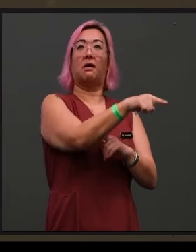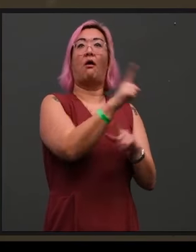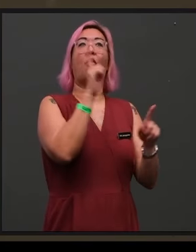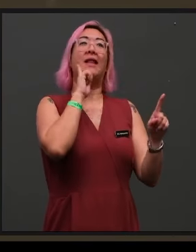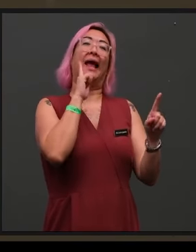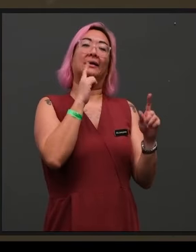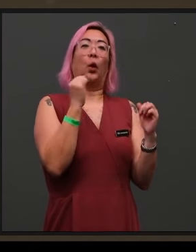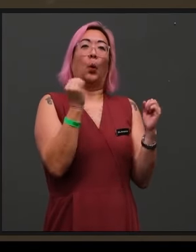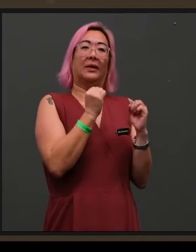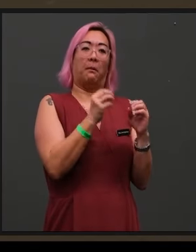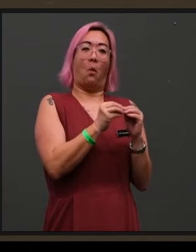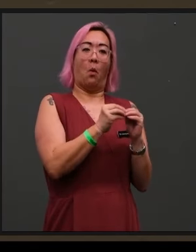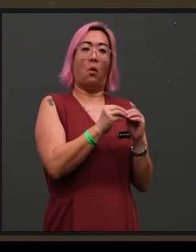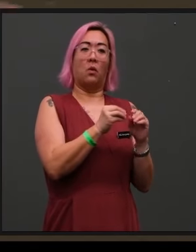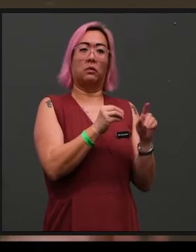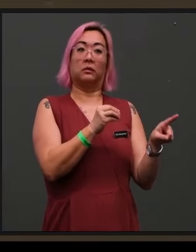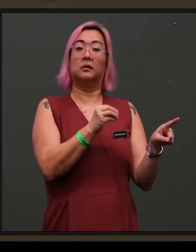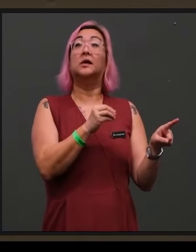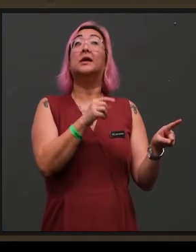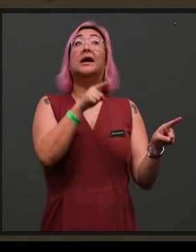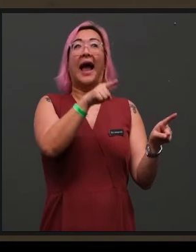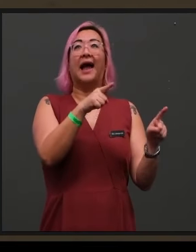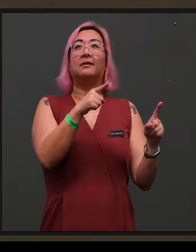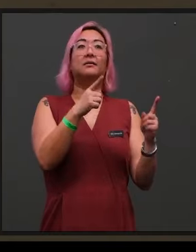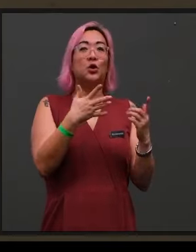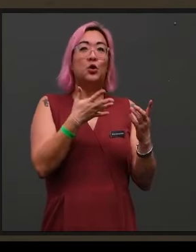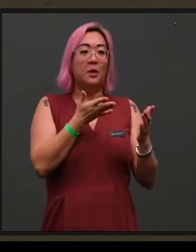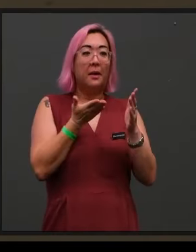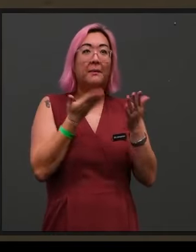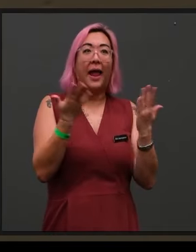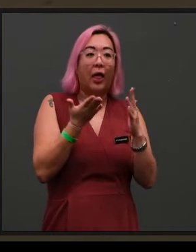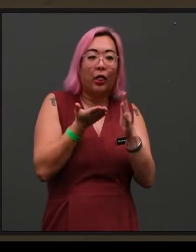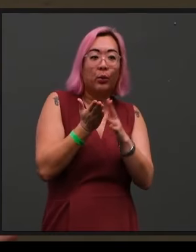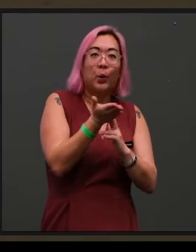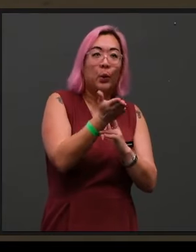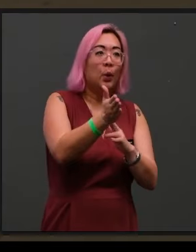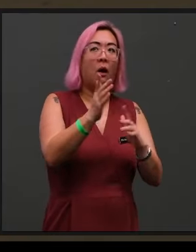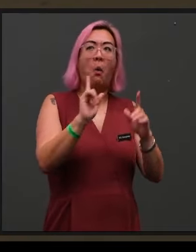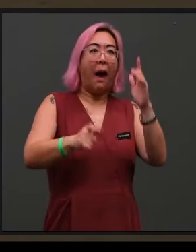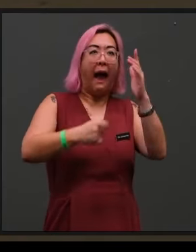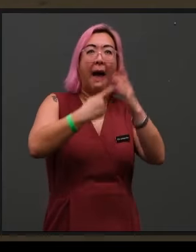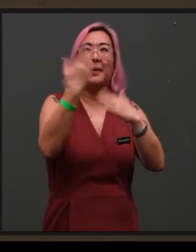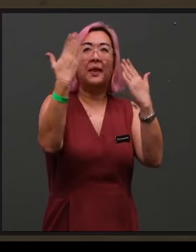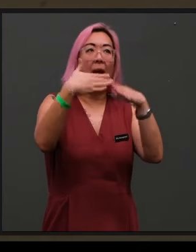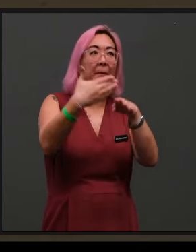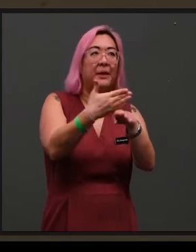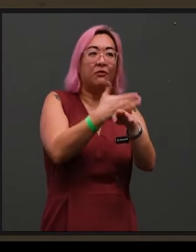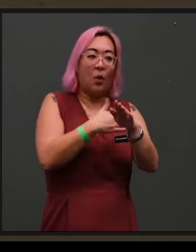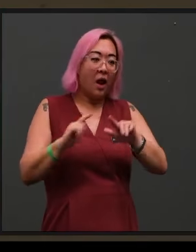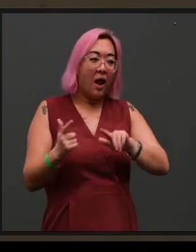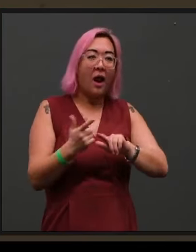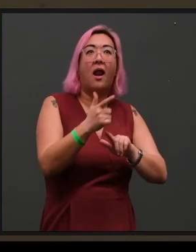their tale of what happened that evening until it culminates satisfyingly, I hope,